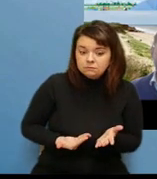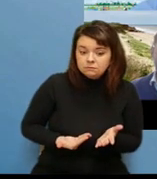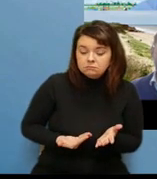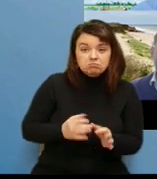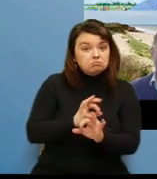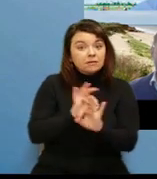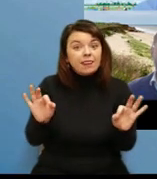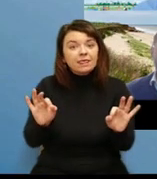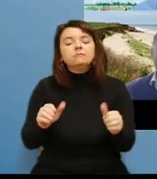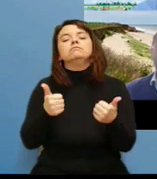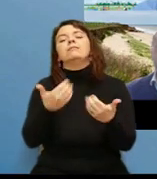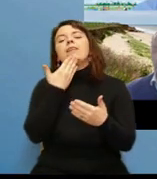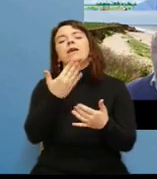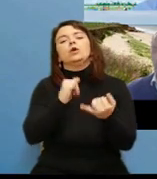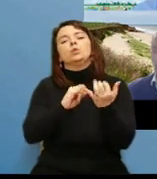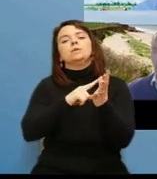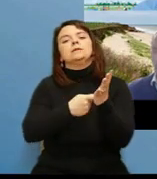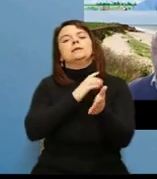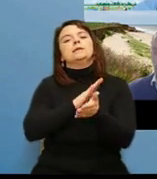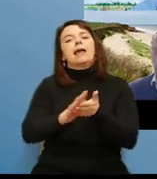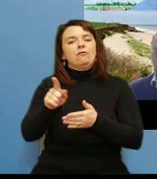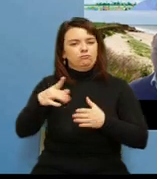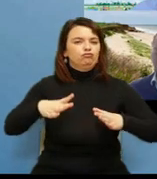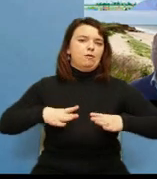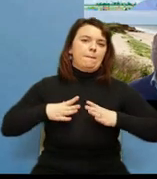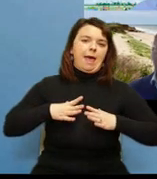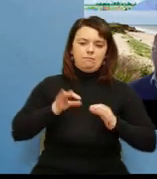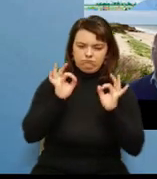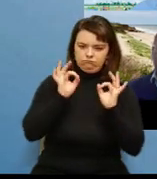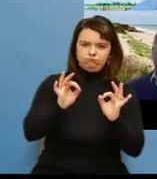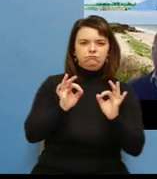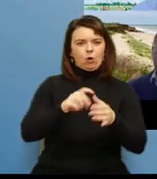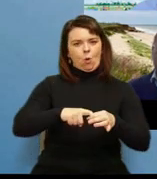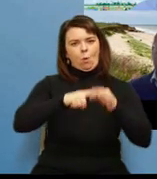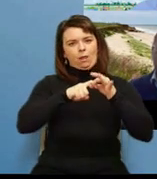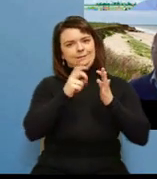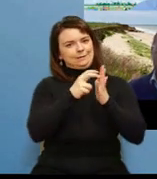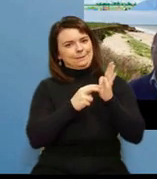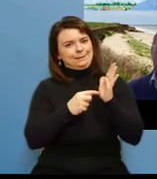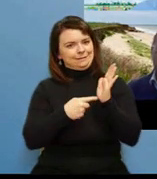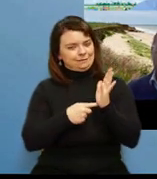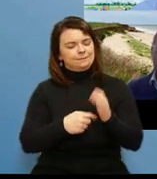I take it as a no. Then many thanks, Sarah, for preparing a good set of quality minutes.